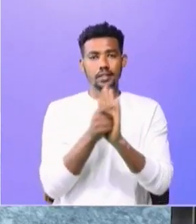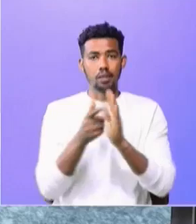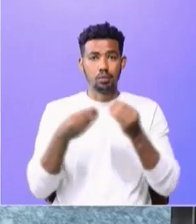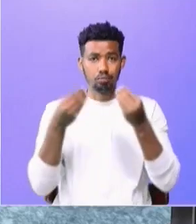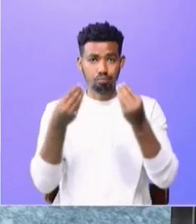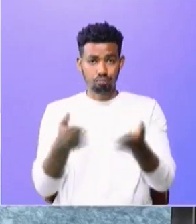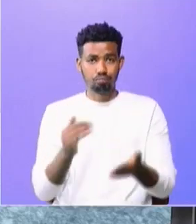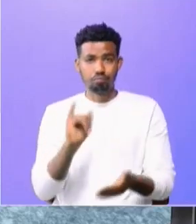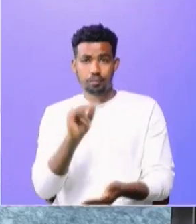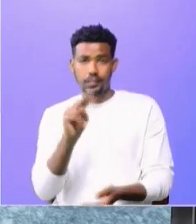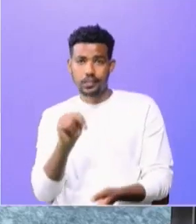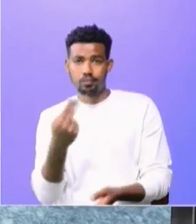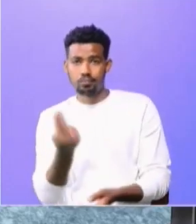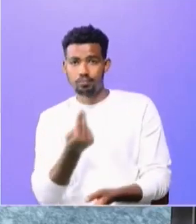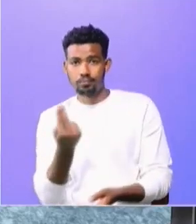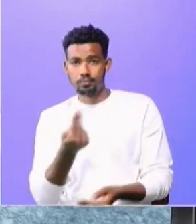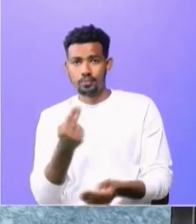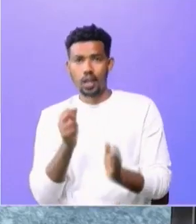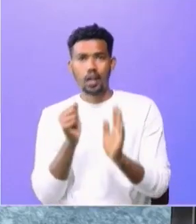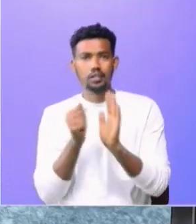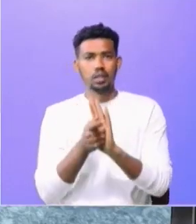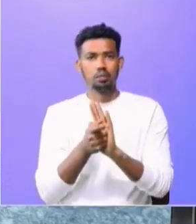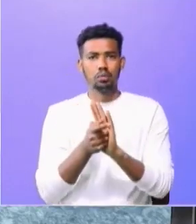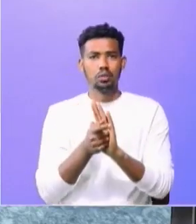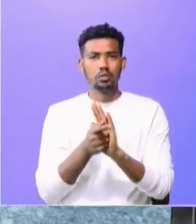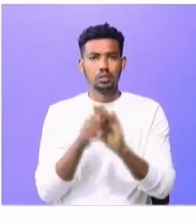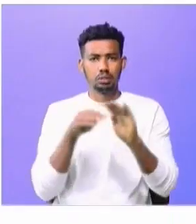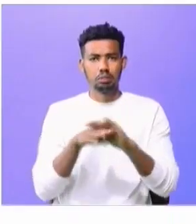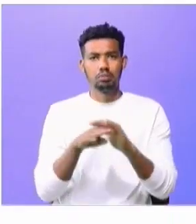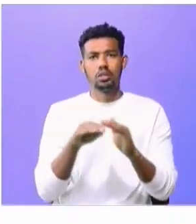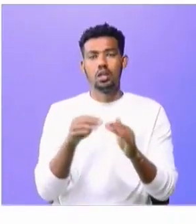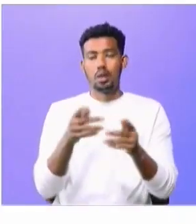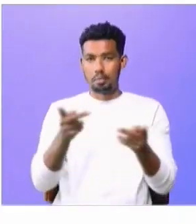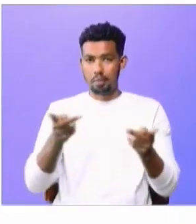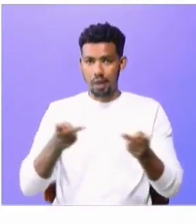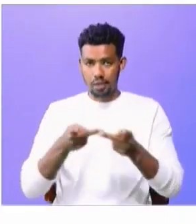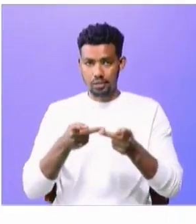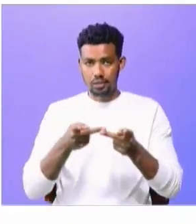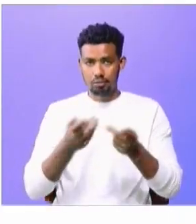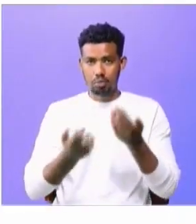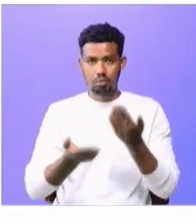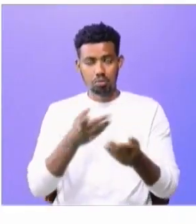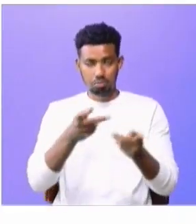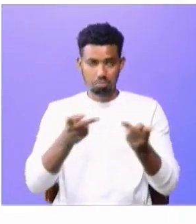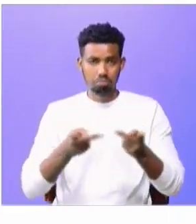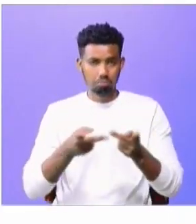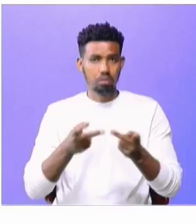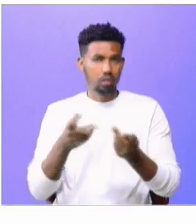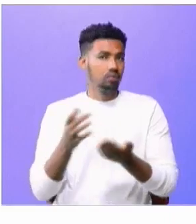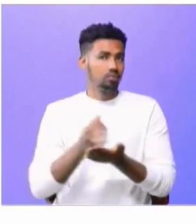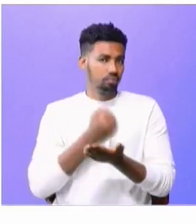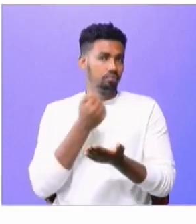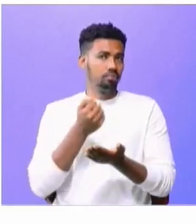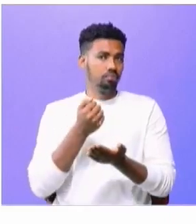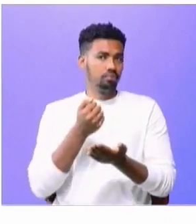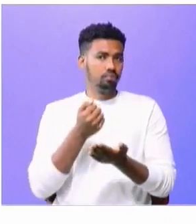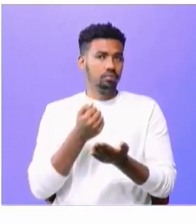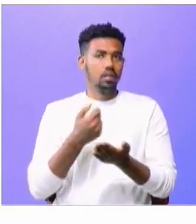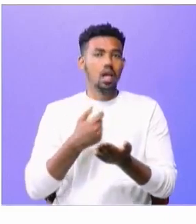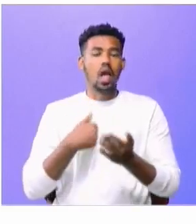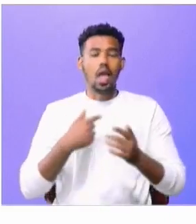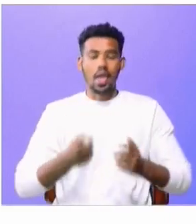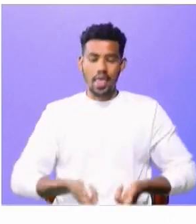using in as example by place. I live in